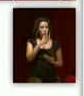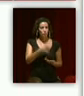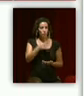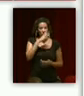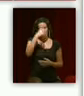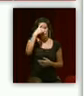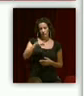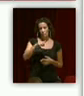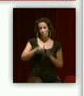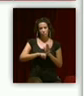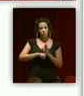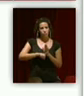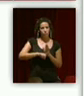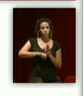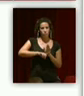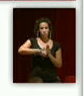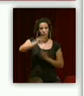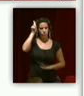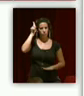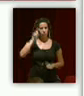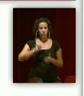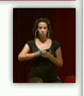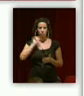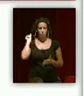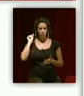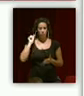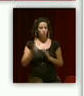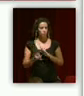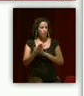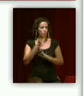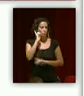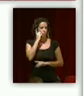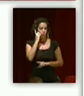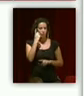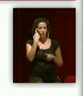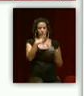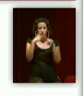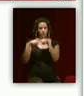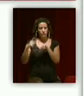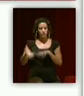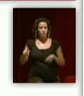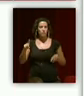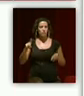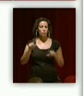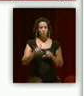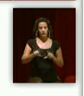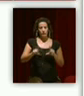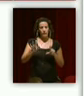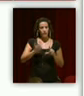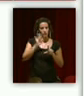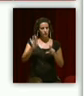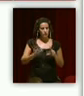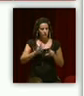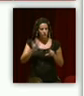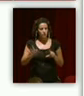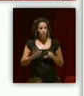we all know that there's been rapid improvement in the creation of mobile devices and